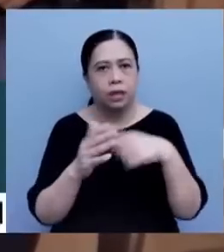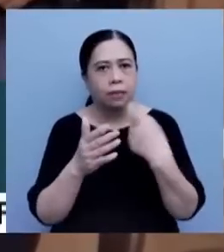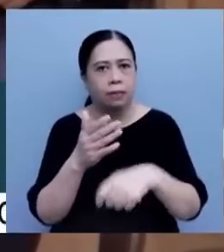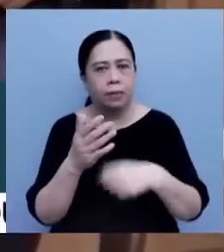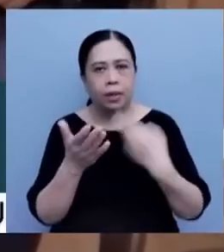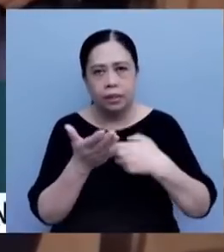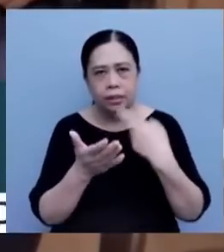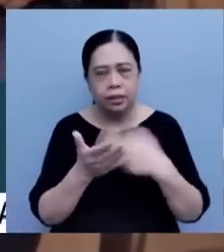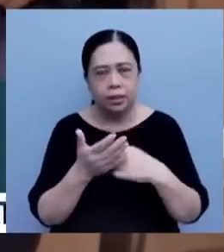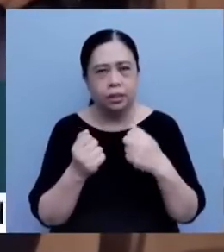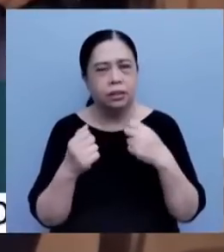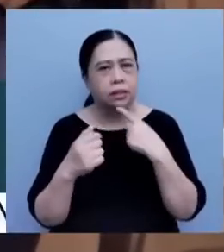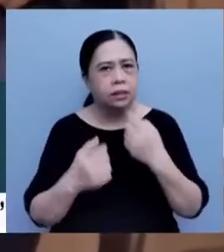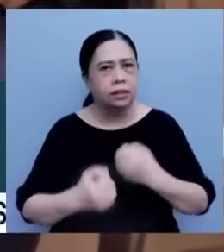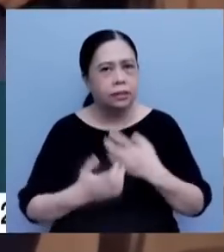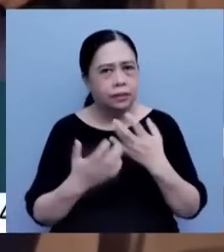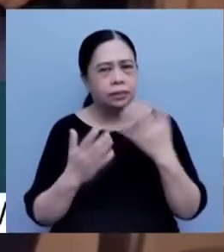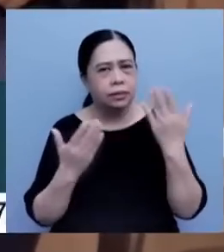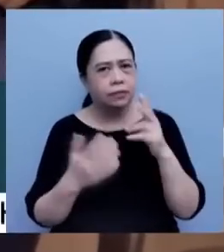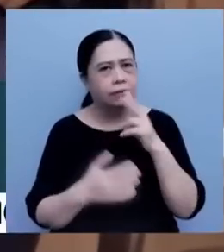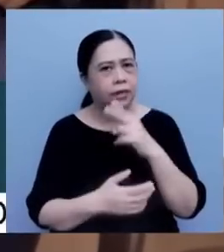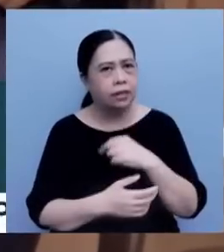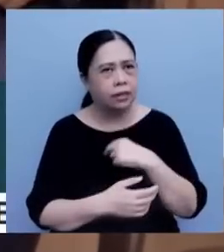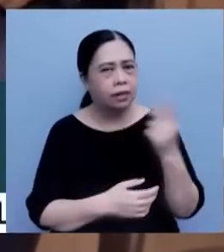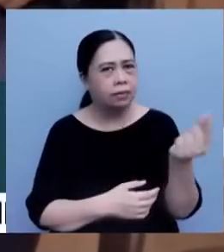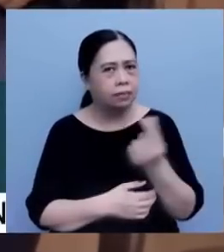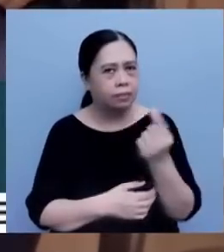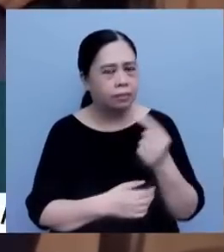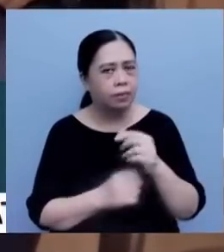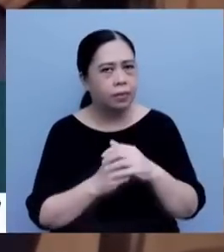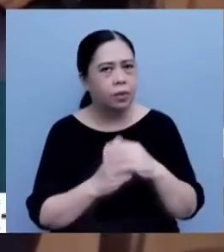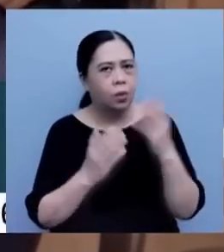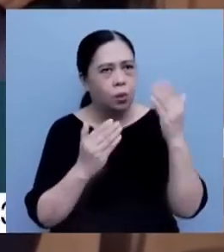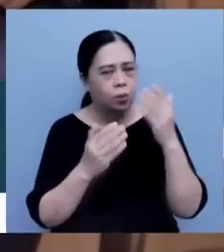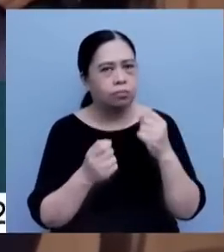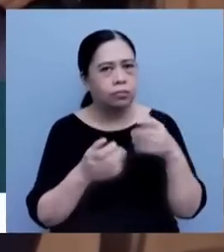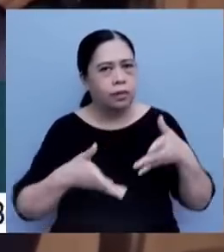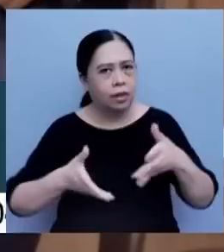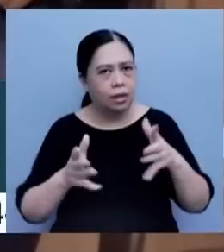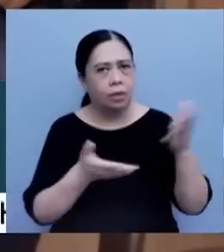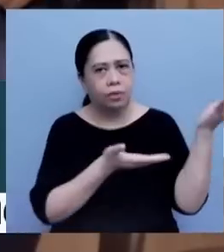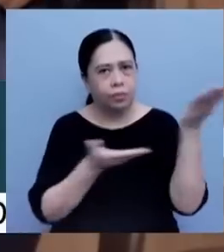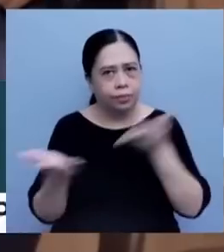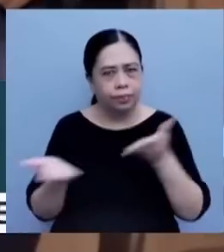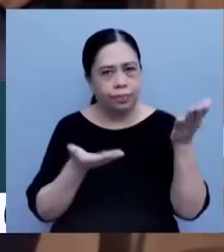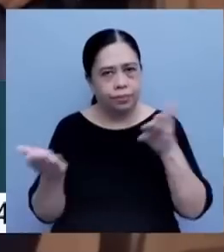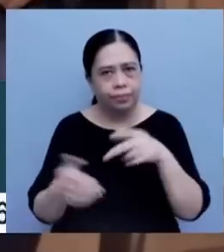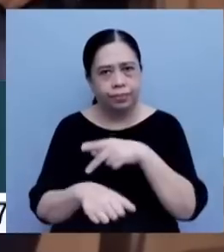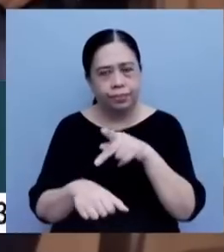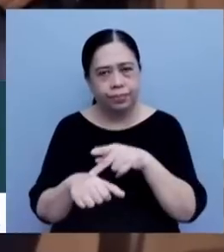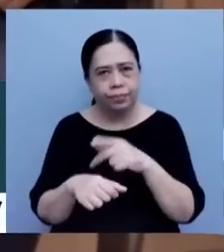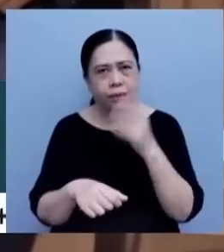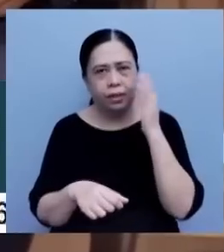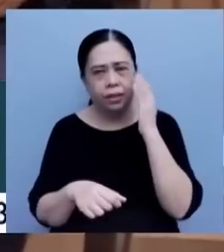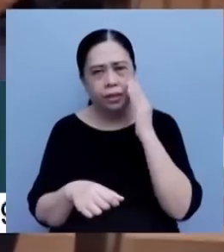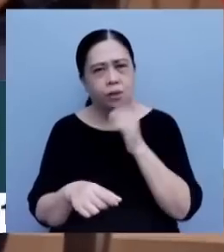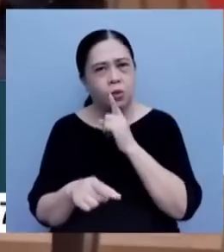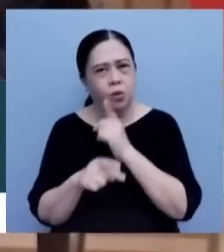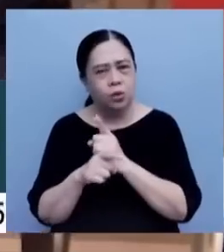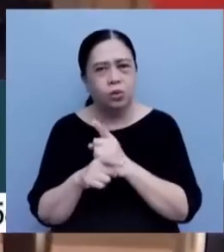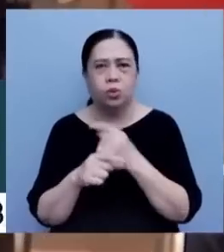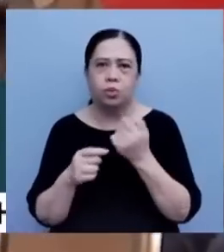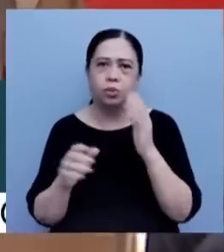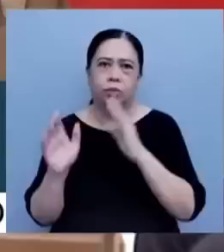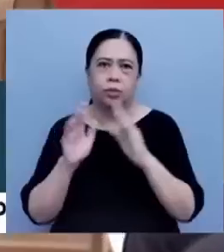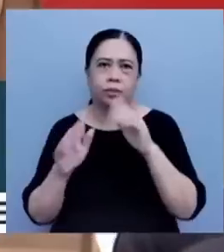expressed optimism over his Vietnamese counterpart's willingness to import rice to the country, noting that food supply is indeed a main issue in